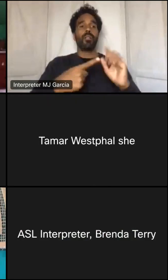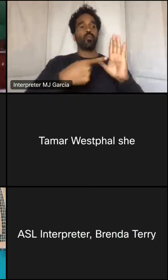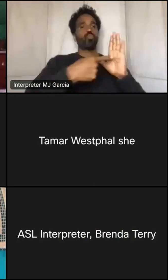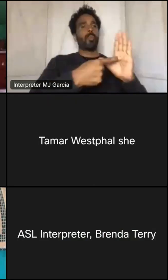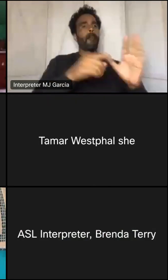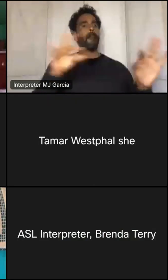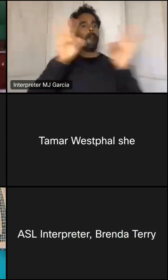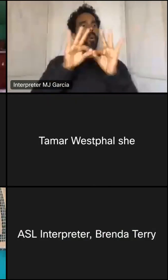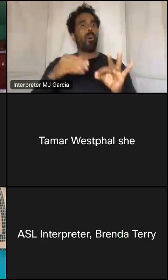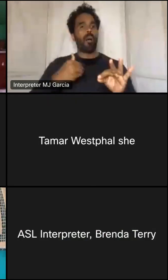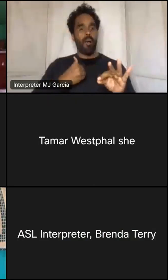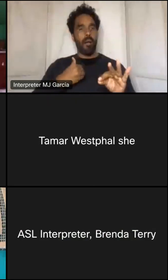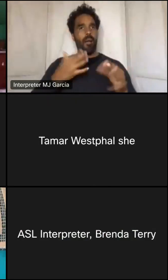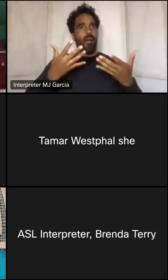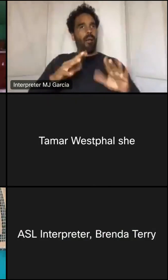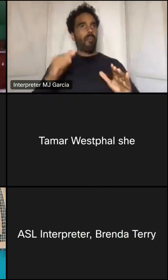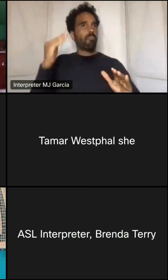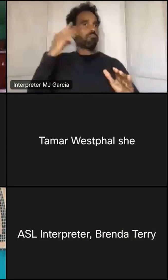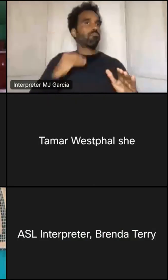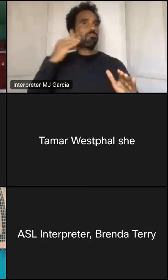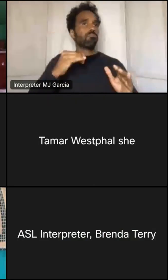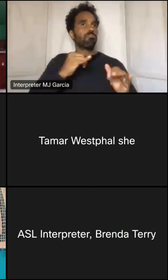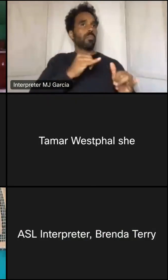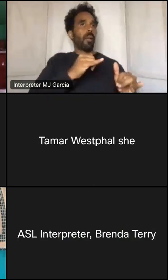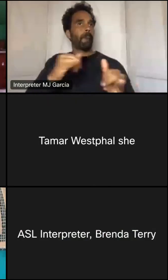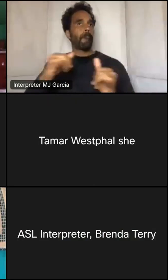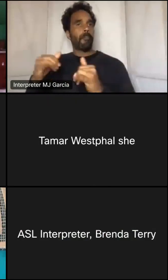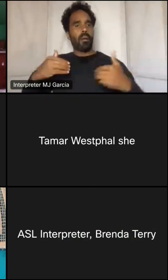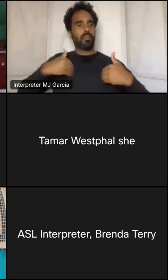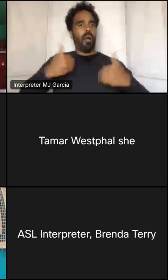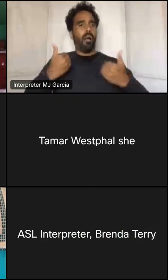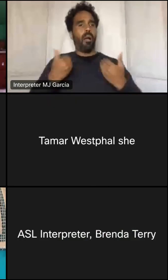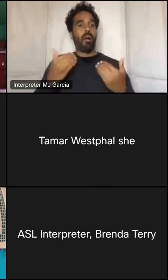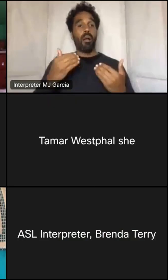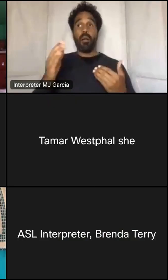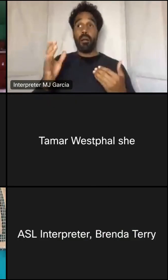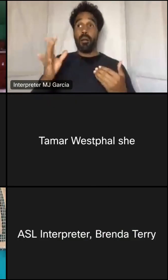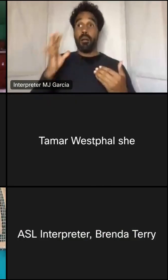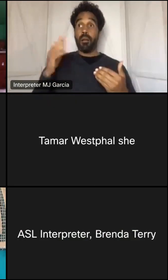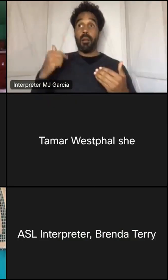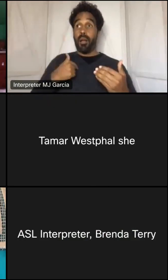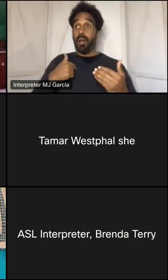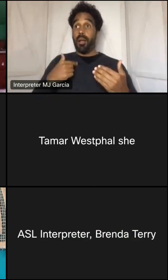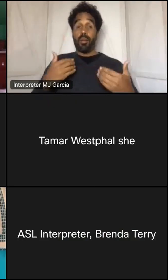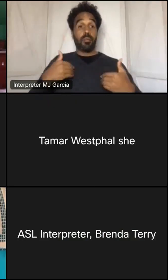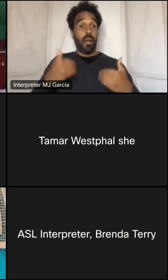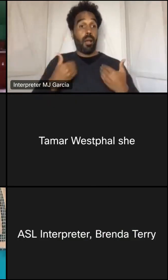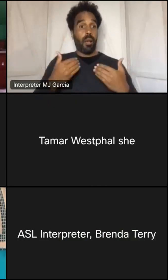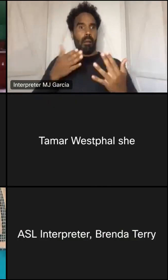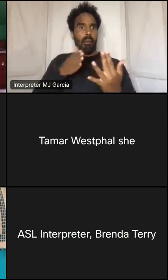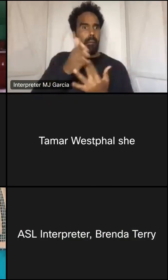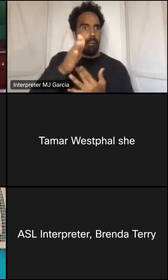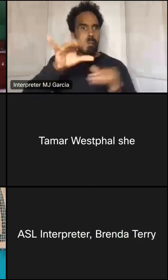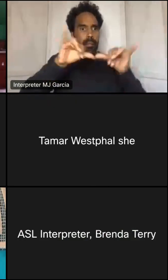and knowing that I didn't have a youth peer advocate when I was navigating systems. I didn't have someone that could